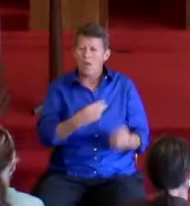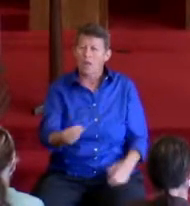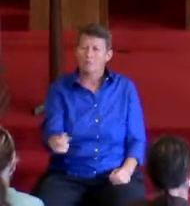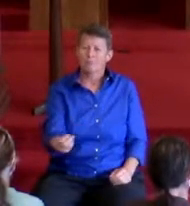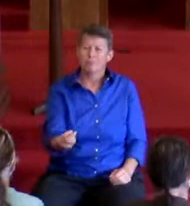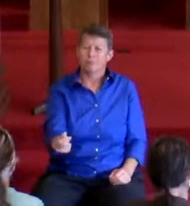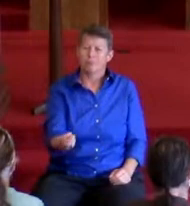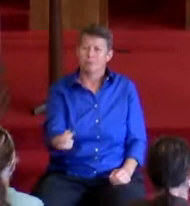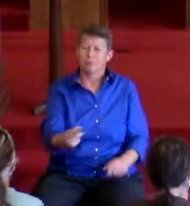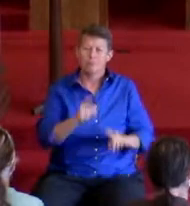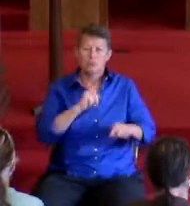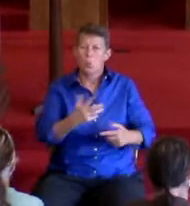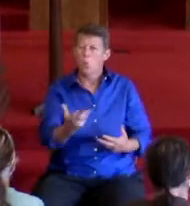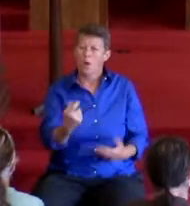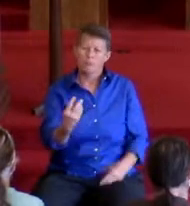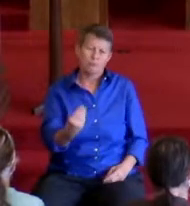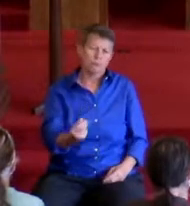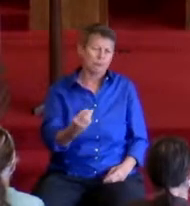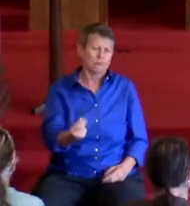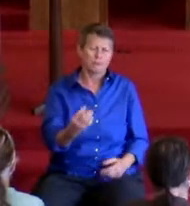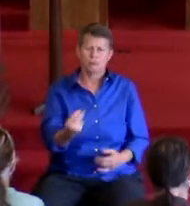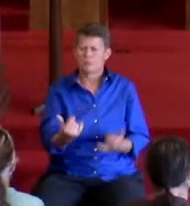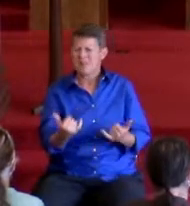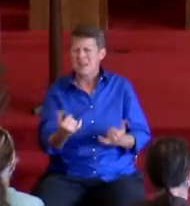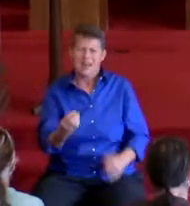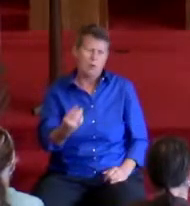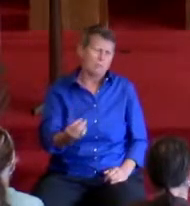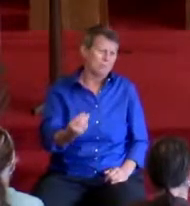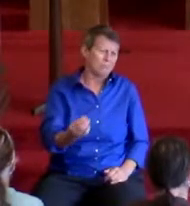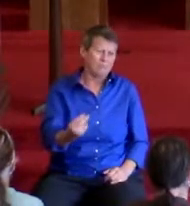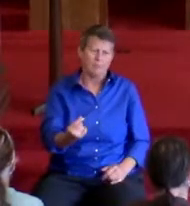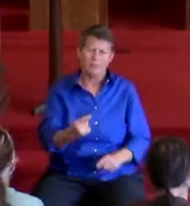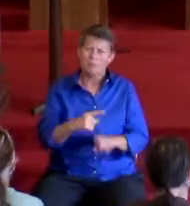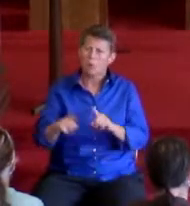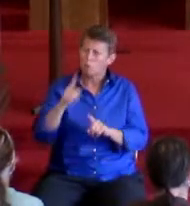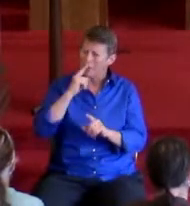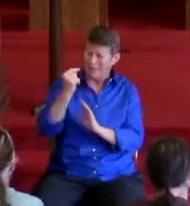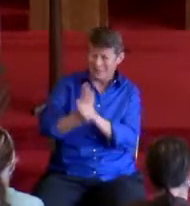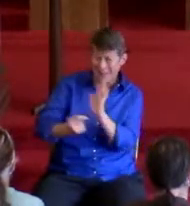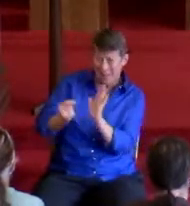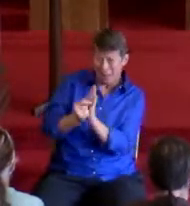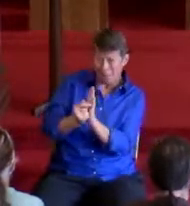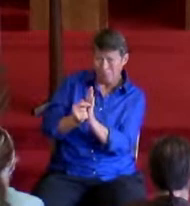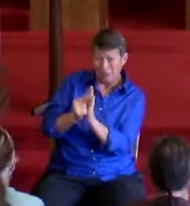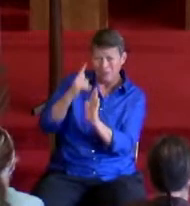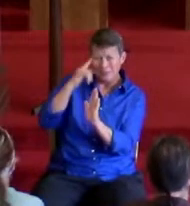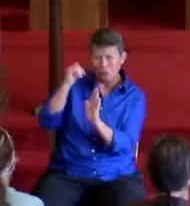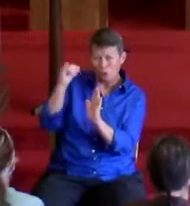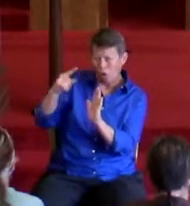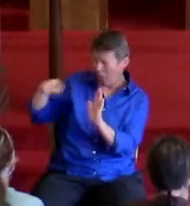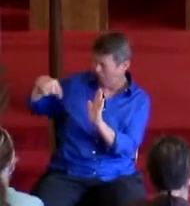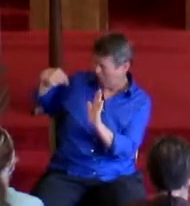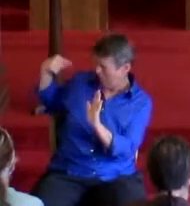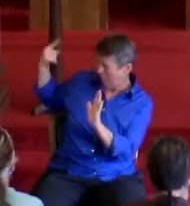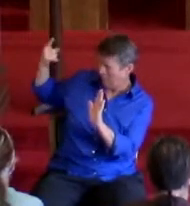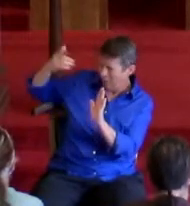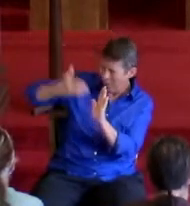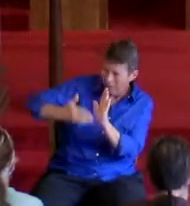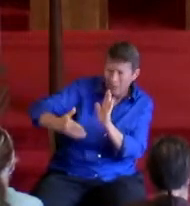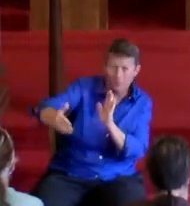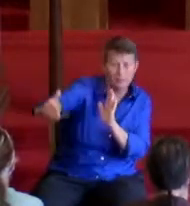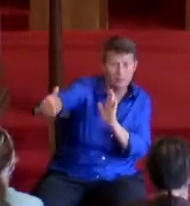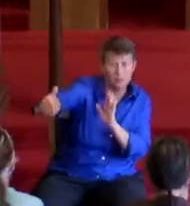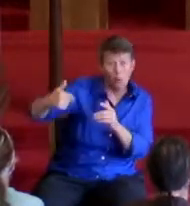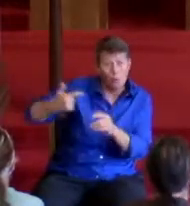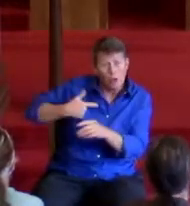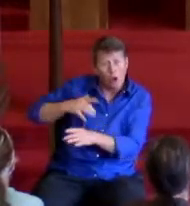of a time that is eternal, and we are part of continuing generations. We don't know how or when, but a life of faith is